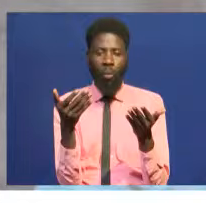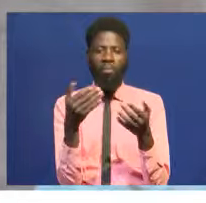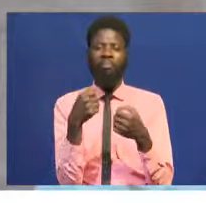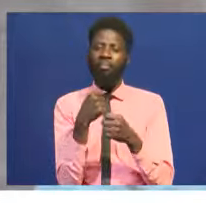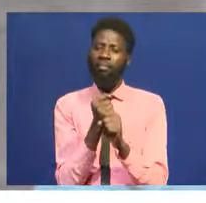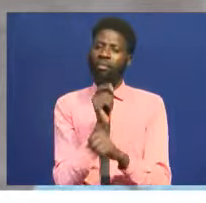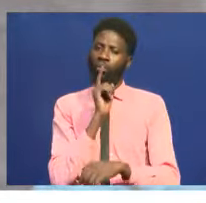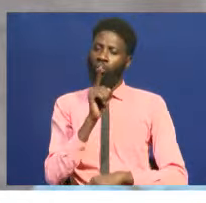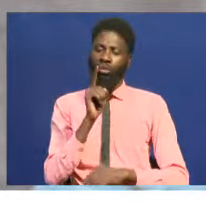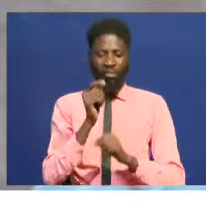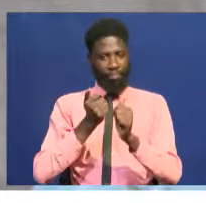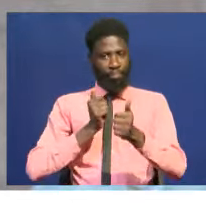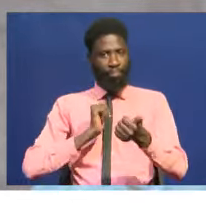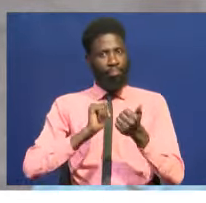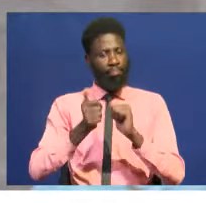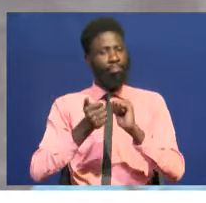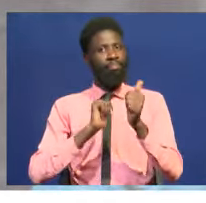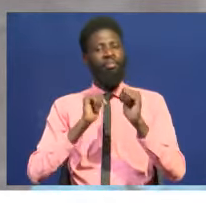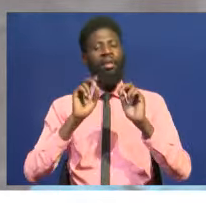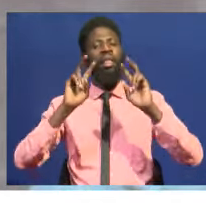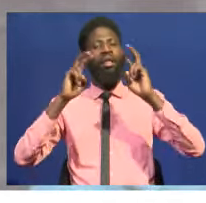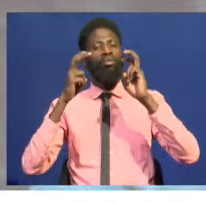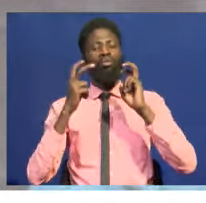only matters sports.